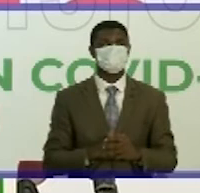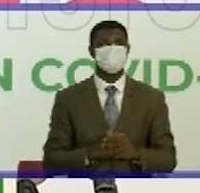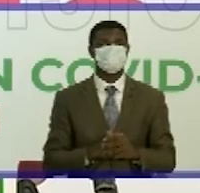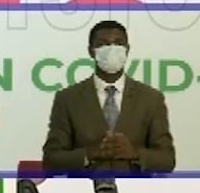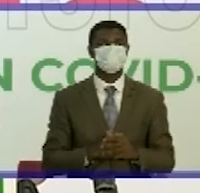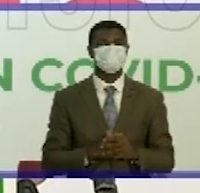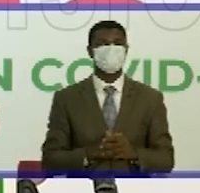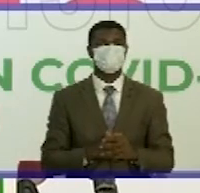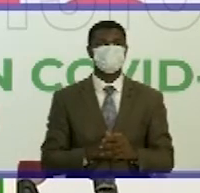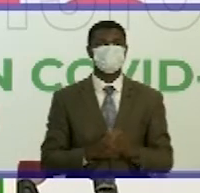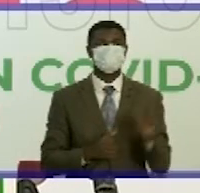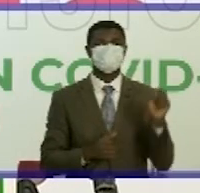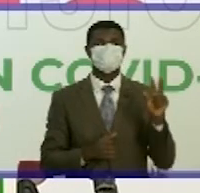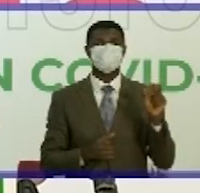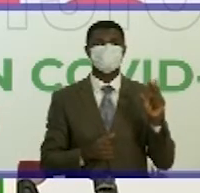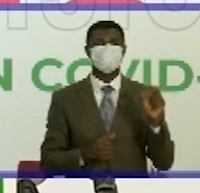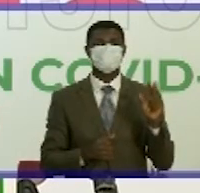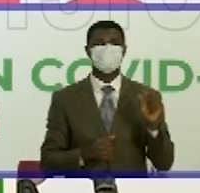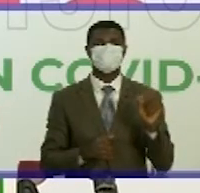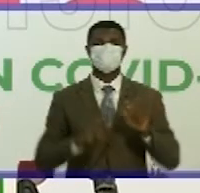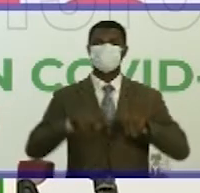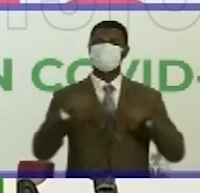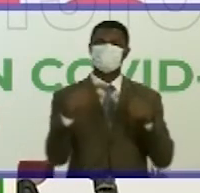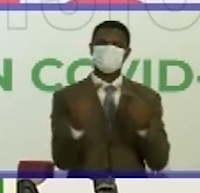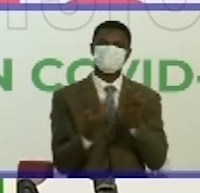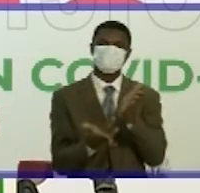And 12, providing technical support